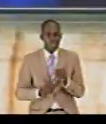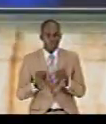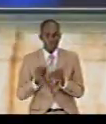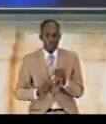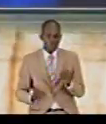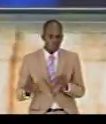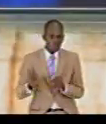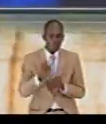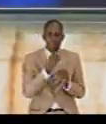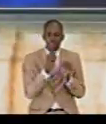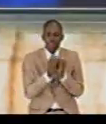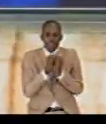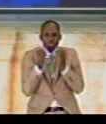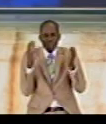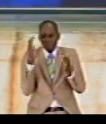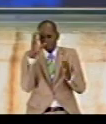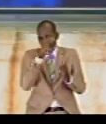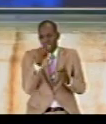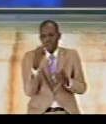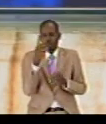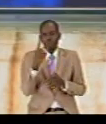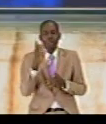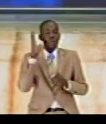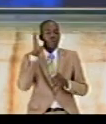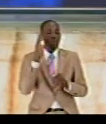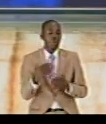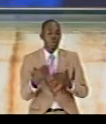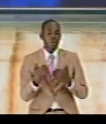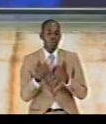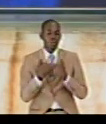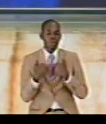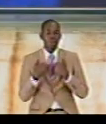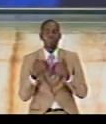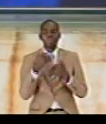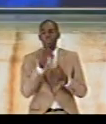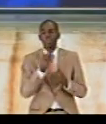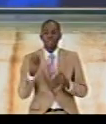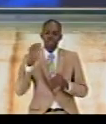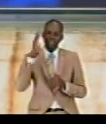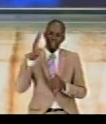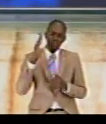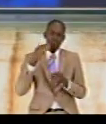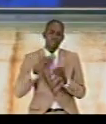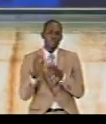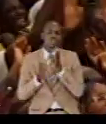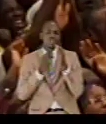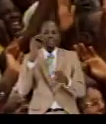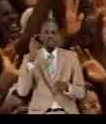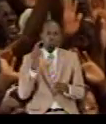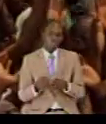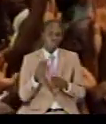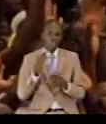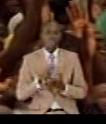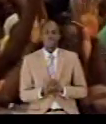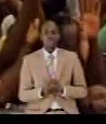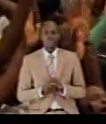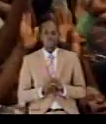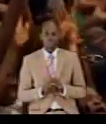Everybody without exception will have a testimony in Jesus' name.